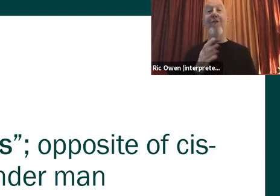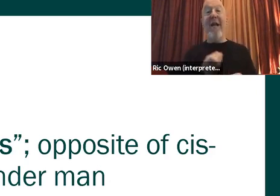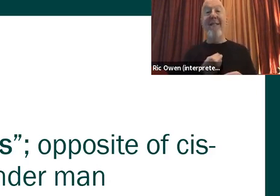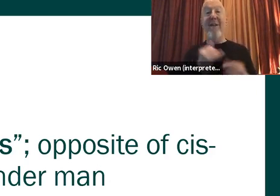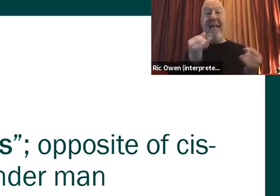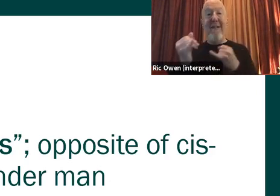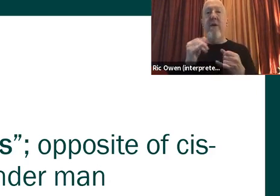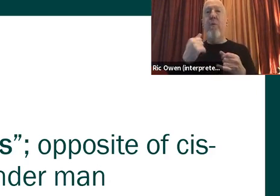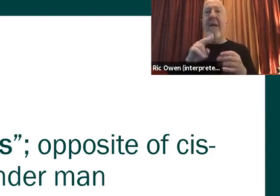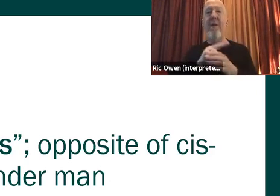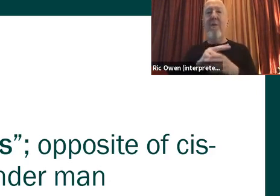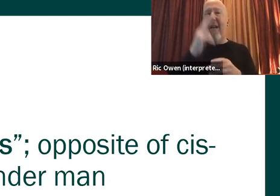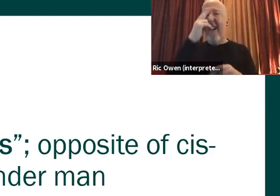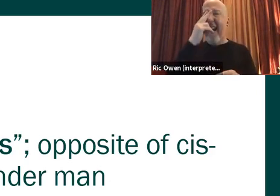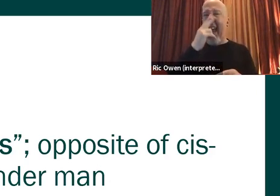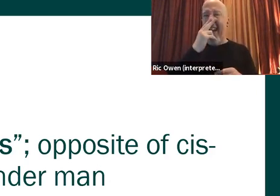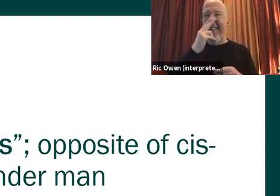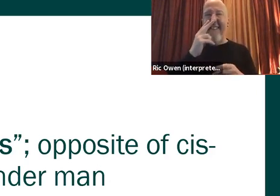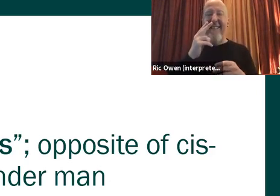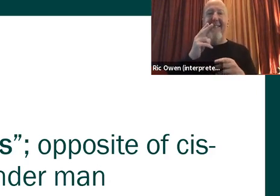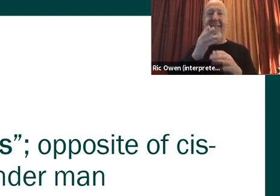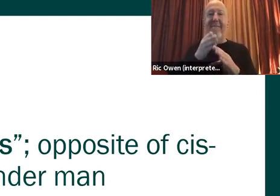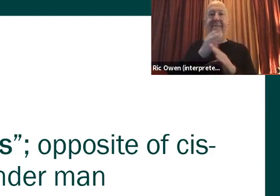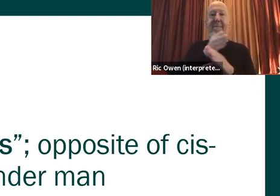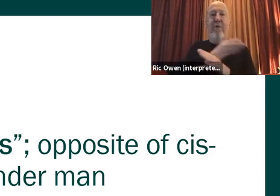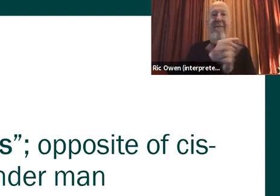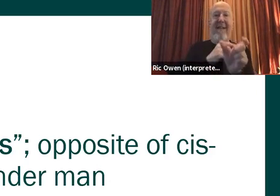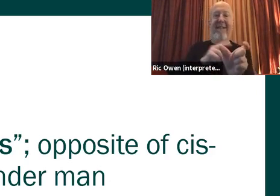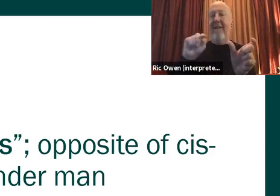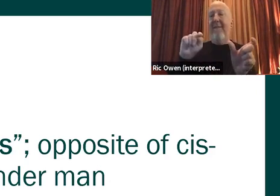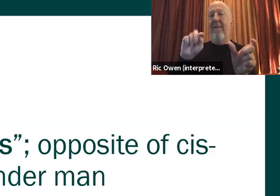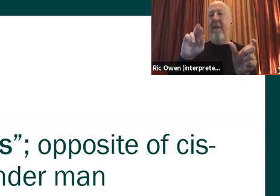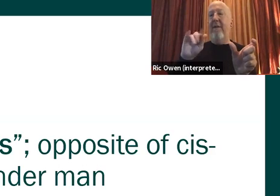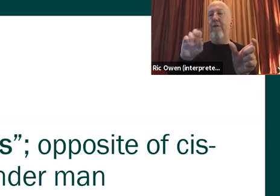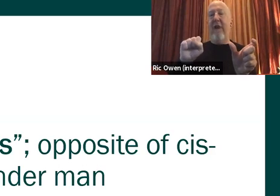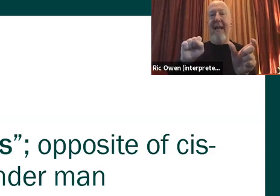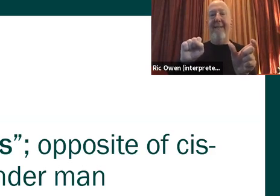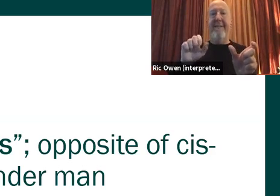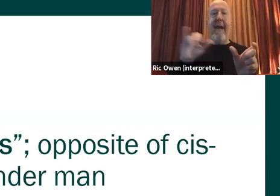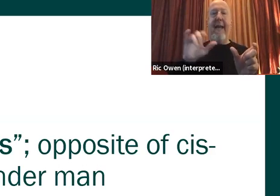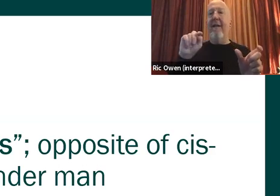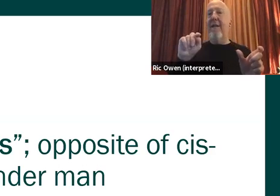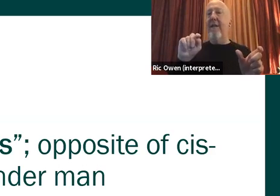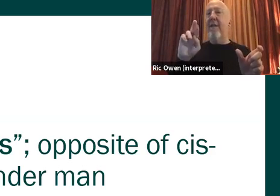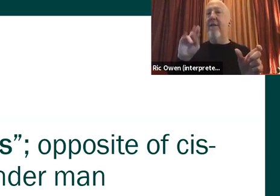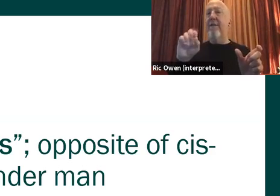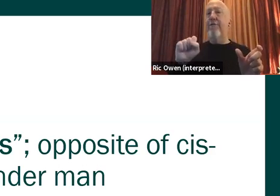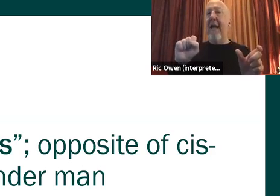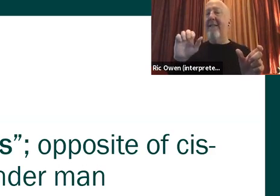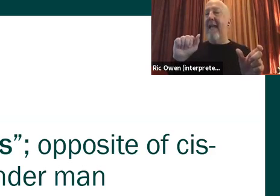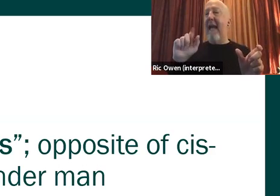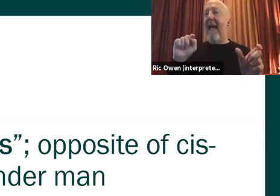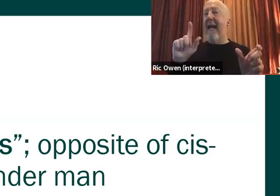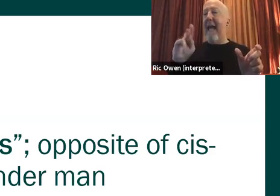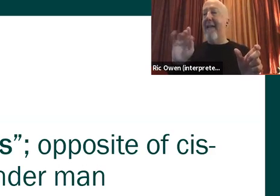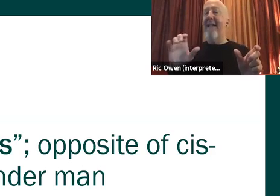the Latin prefix of trans. So you know the terms transatlantic, transcontinental,